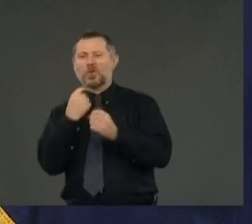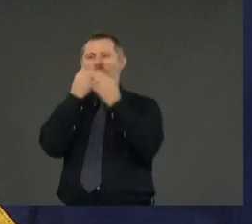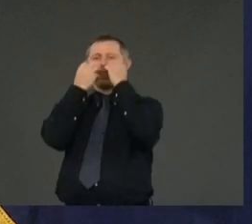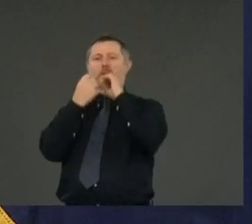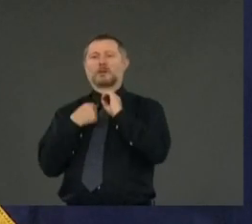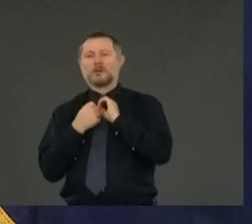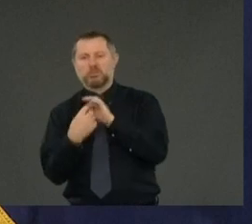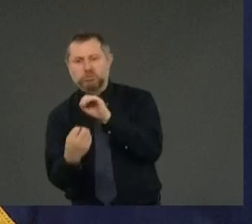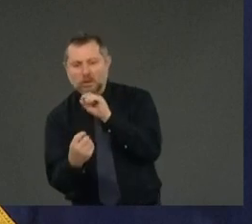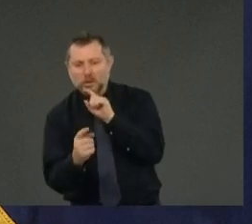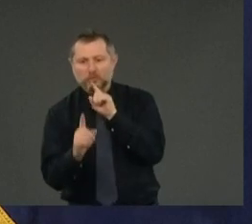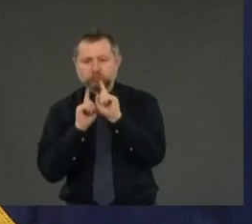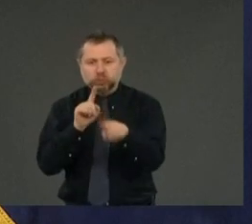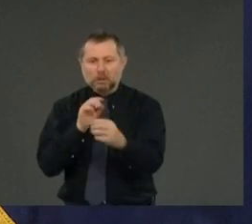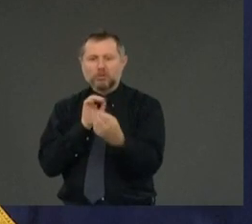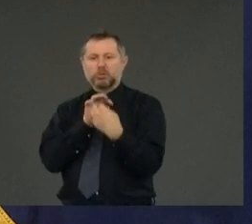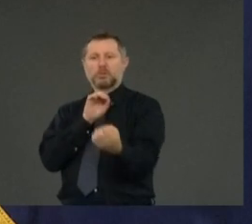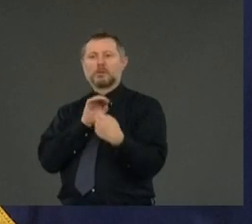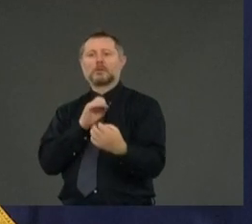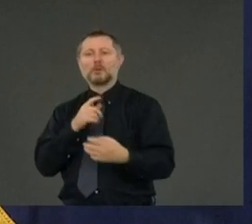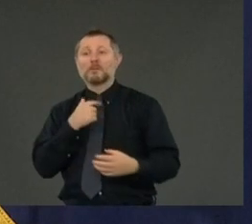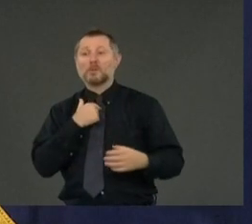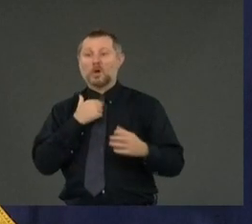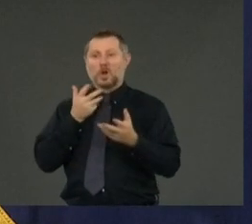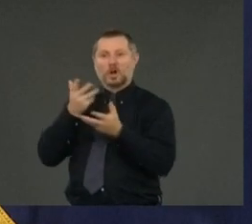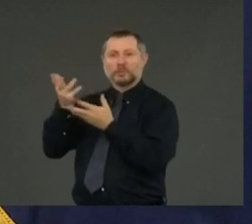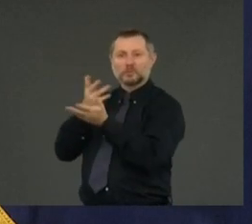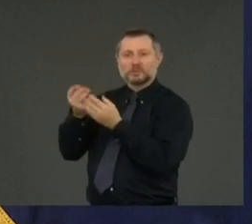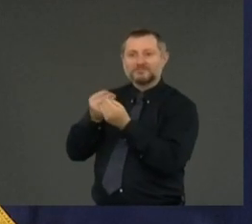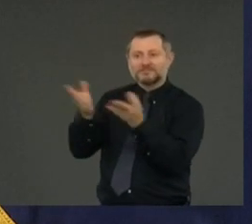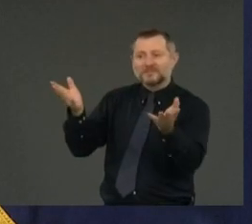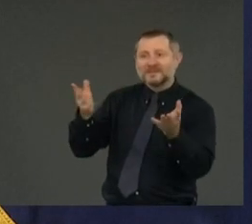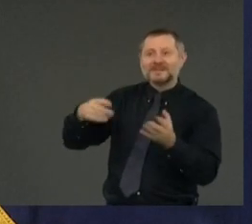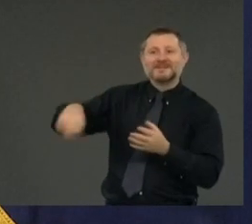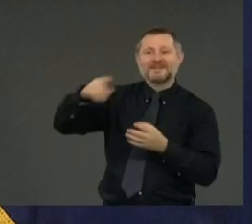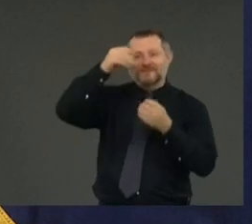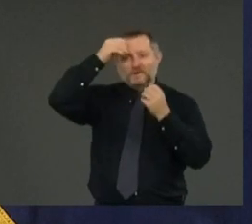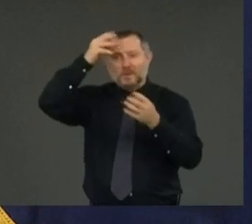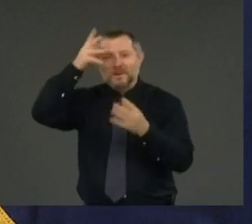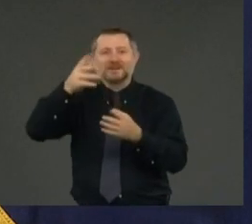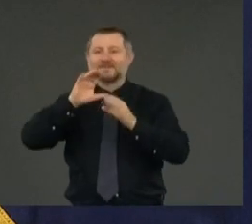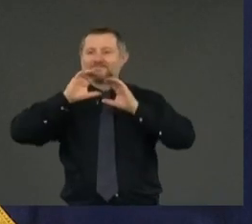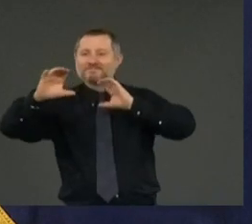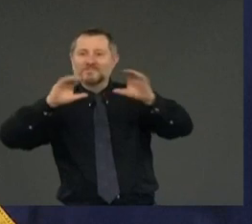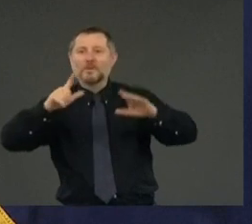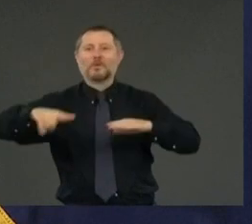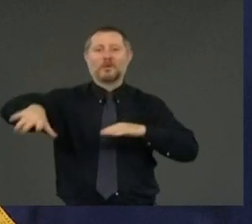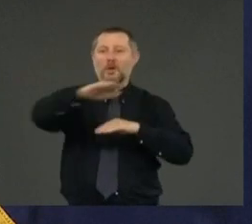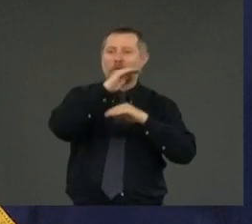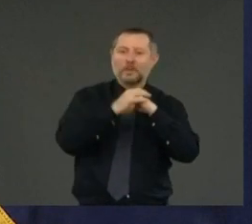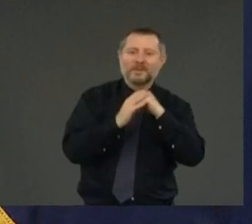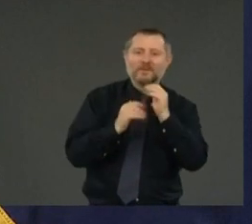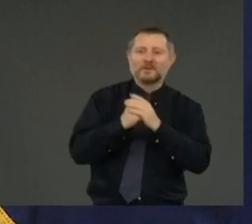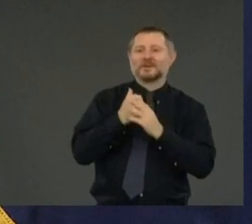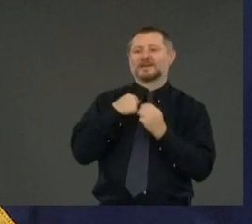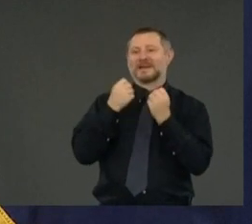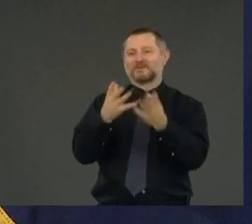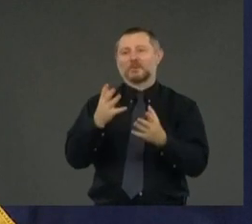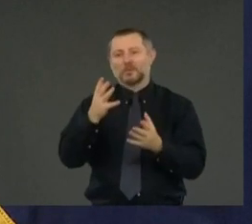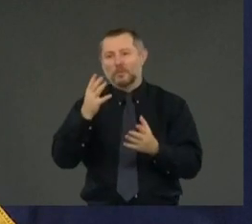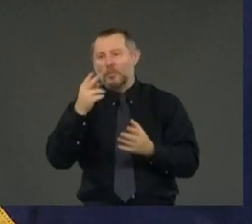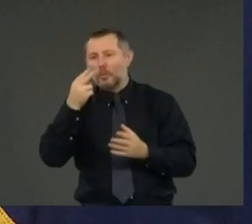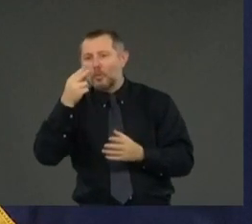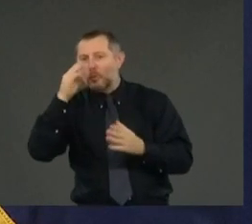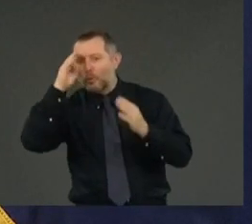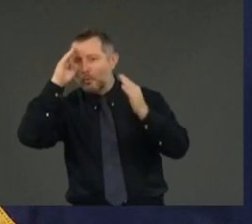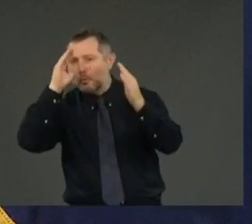gave people information, and we gave people comfort, and we gave people hope, and we gave people a plan, and we gave people a